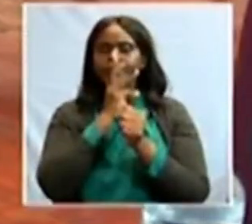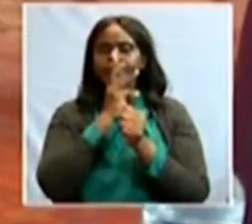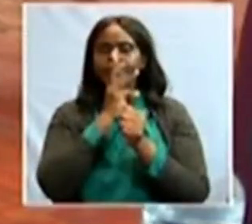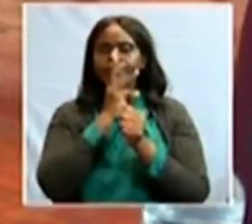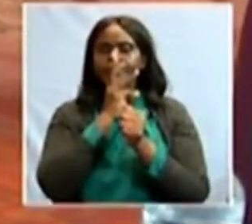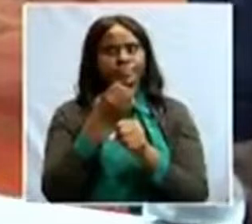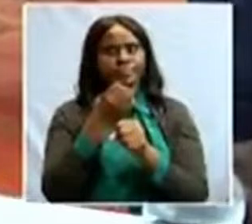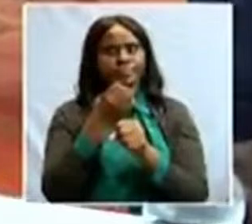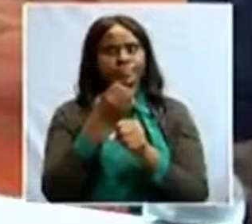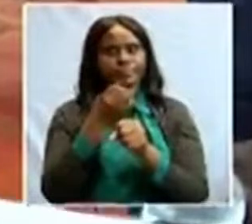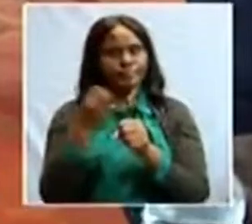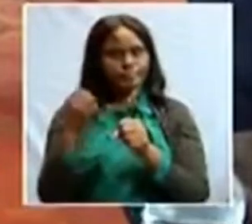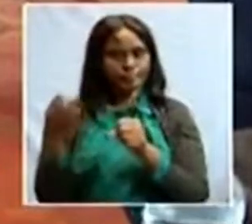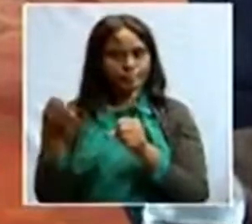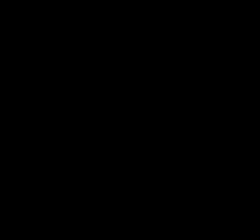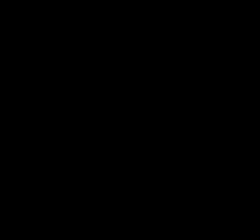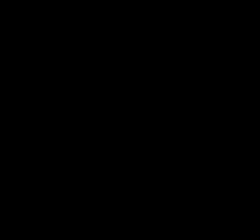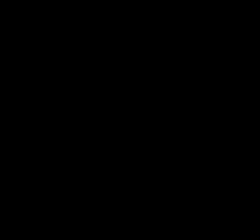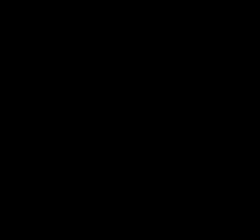equipment.